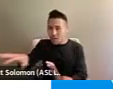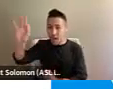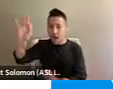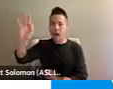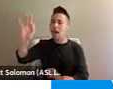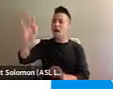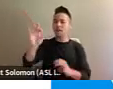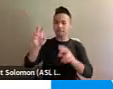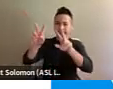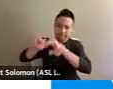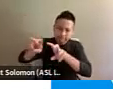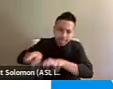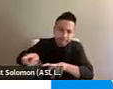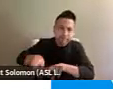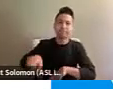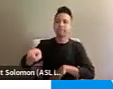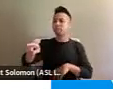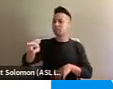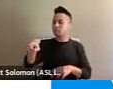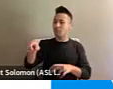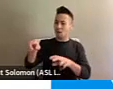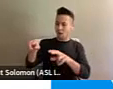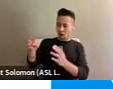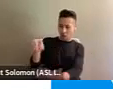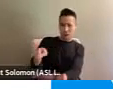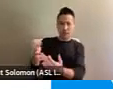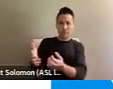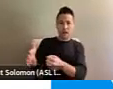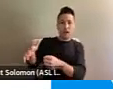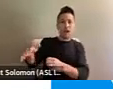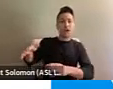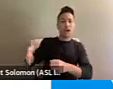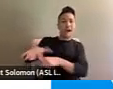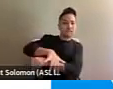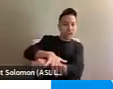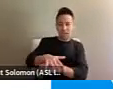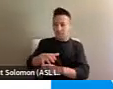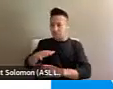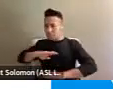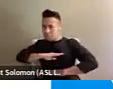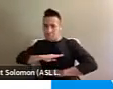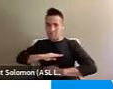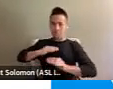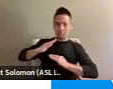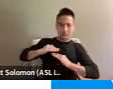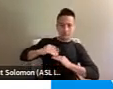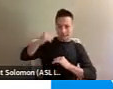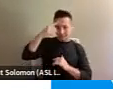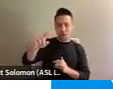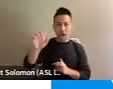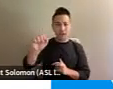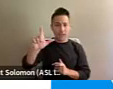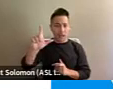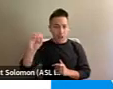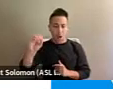evaluate them, look at the coverage. Is it adequate, minimal, complete for the SLOs or the